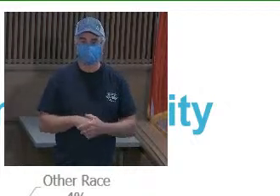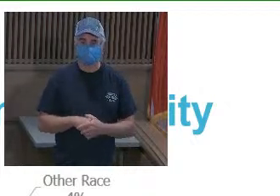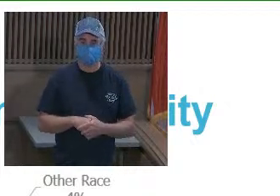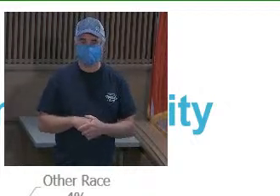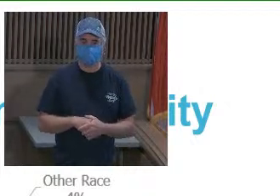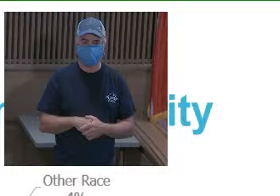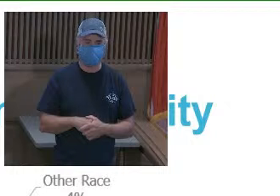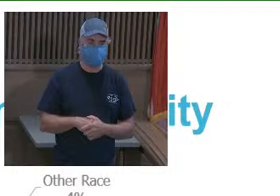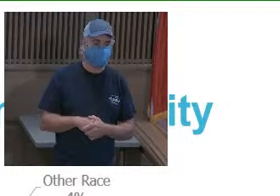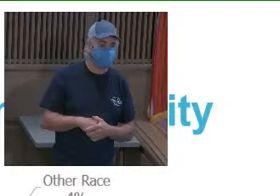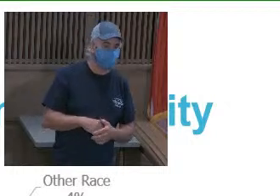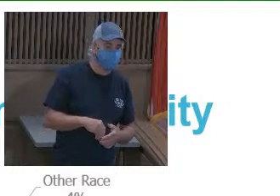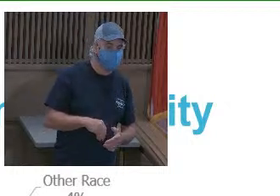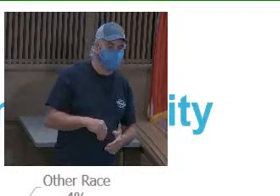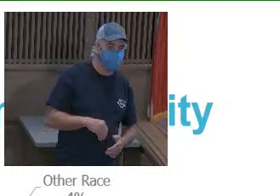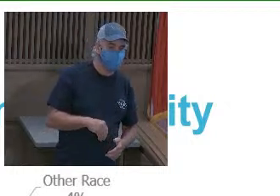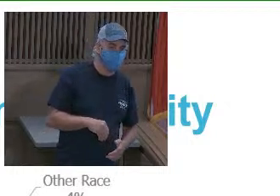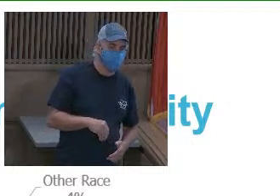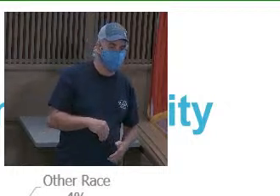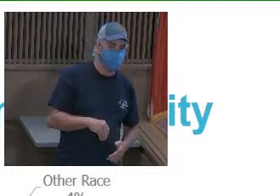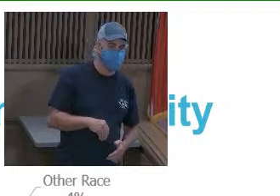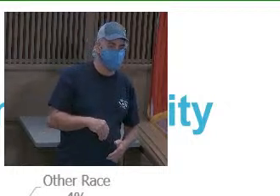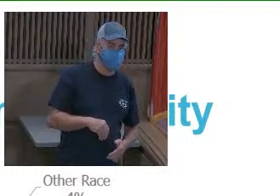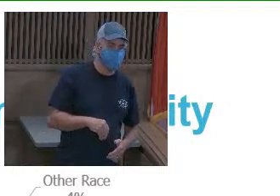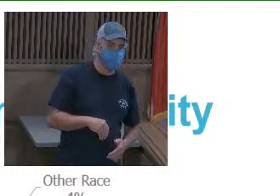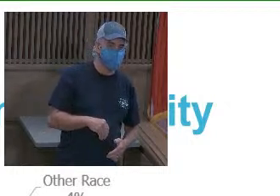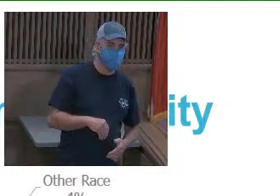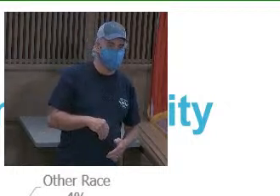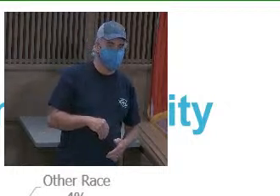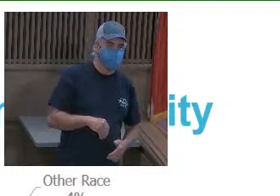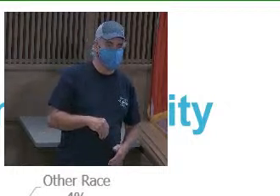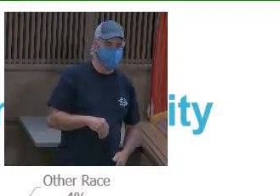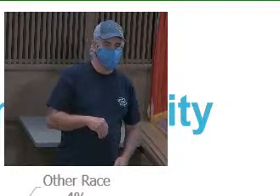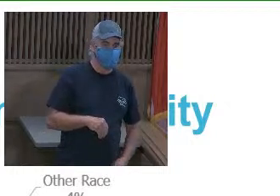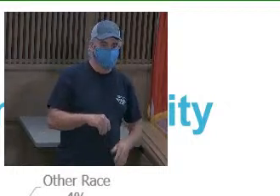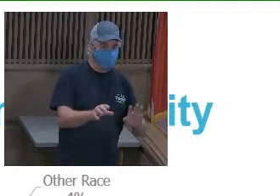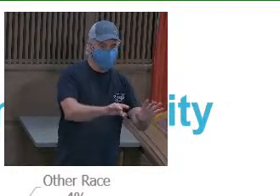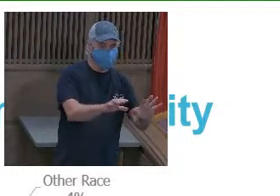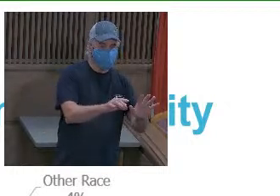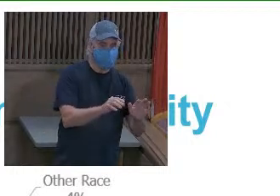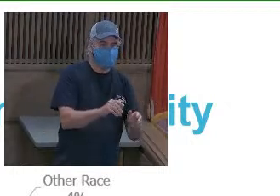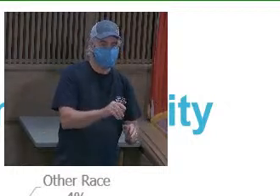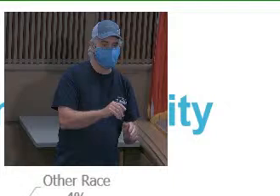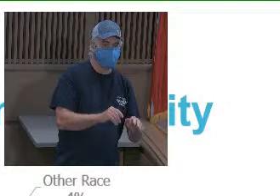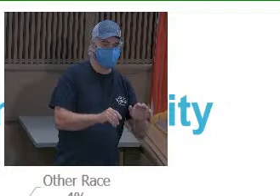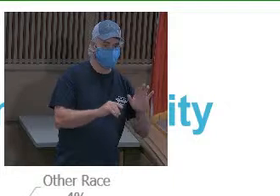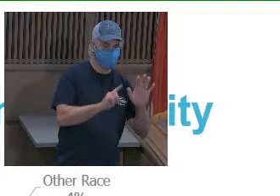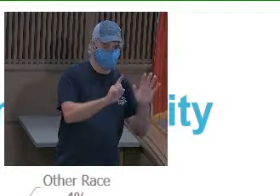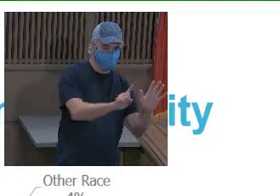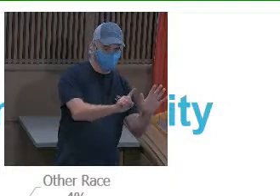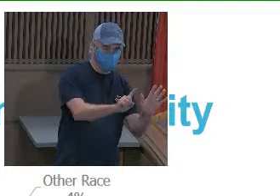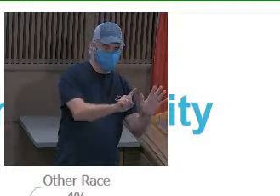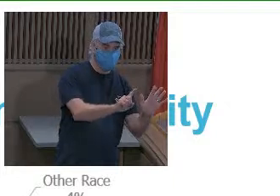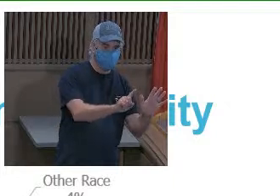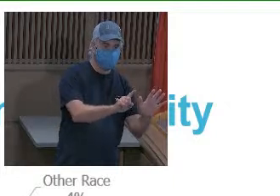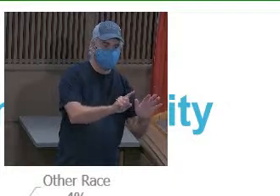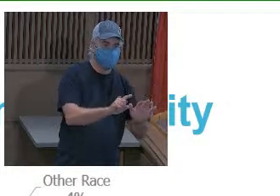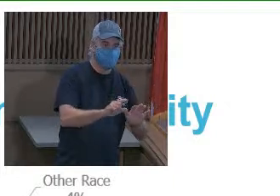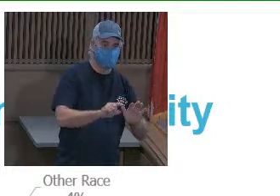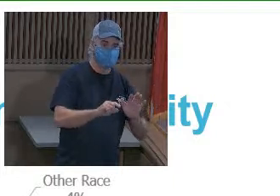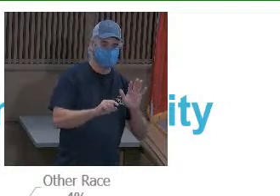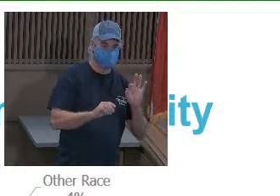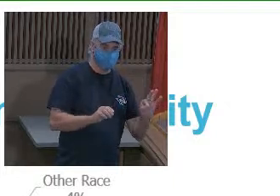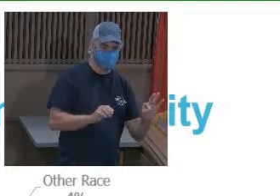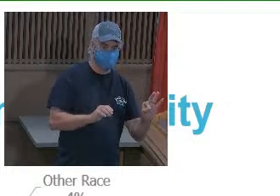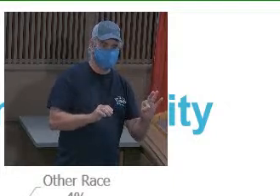For those of you who are concerned about what's this mean to me financially, how can this impact me? You will not